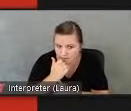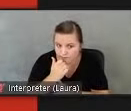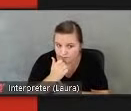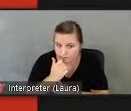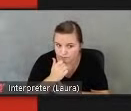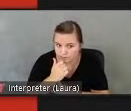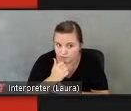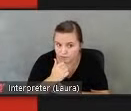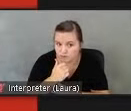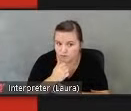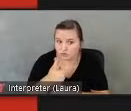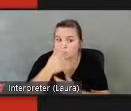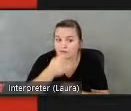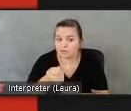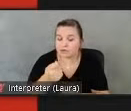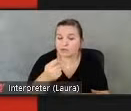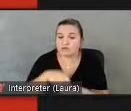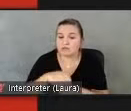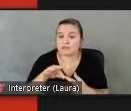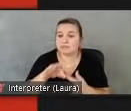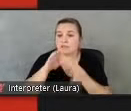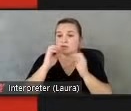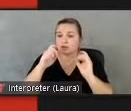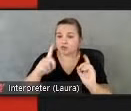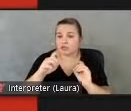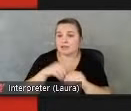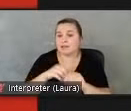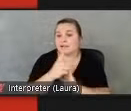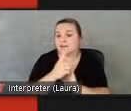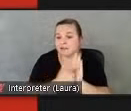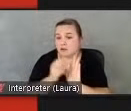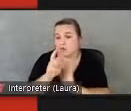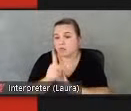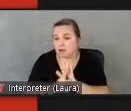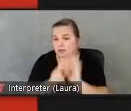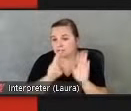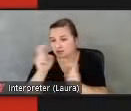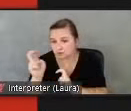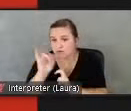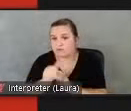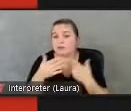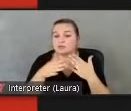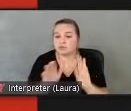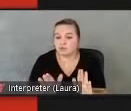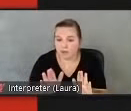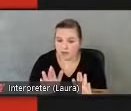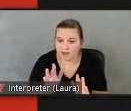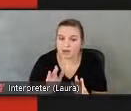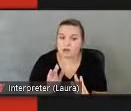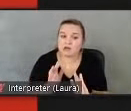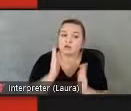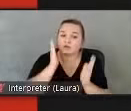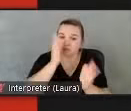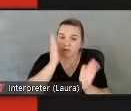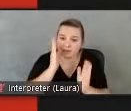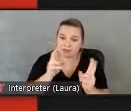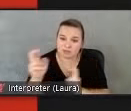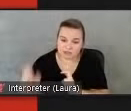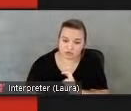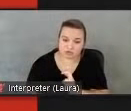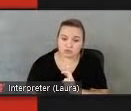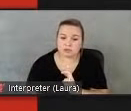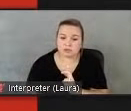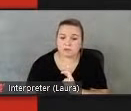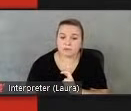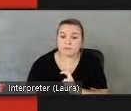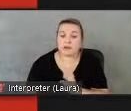So if you're interested in special education legal or policy issues, it's a way to pay attention to the issues. And both of these are